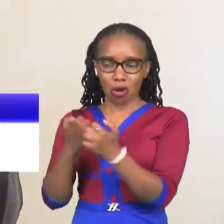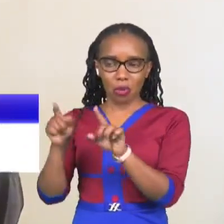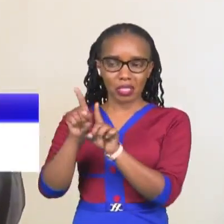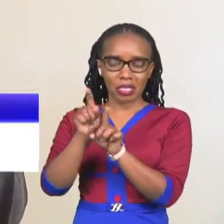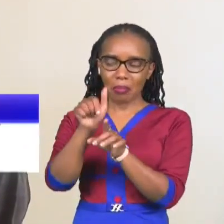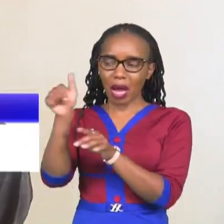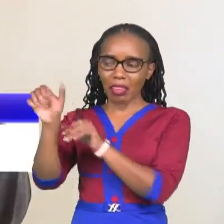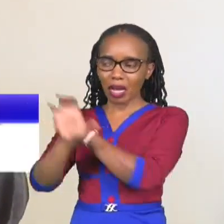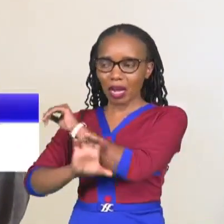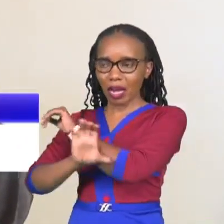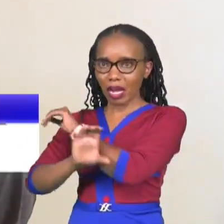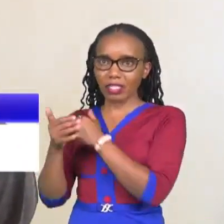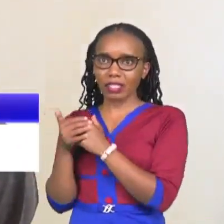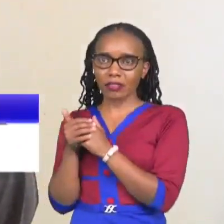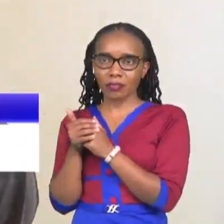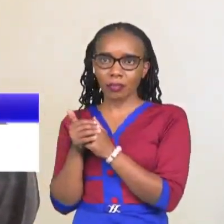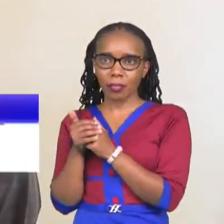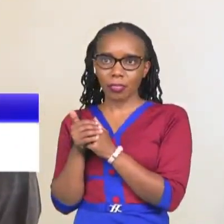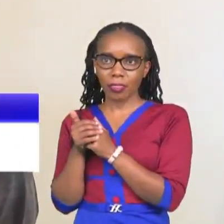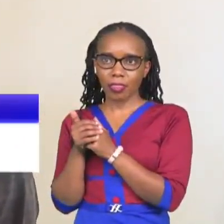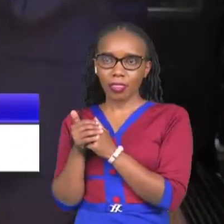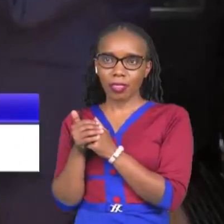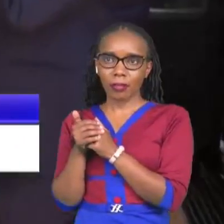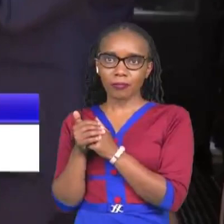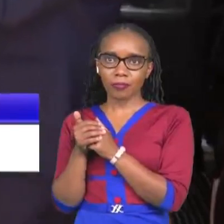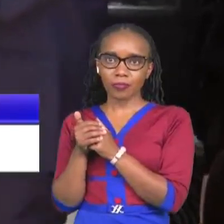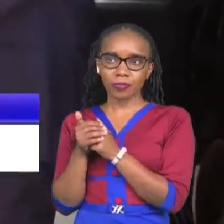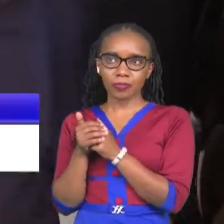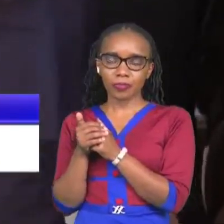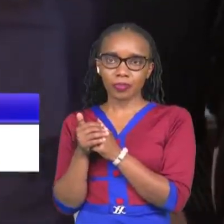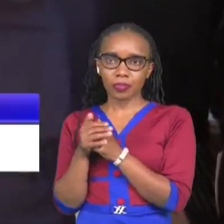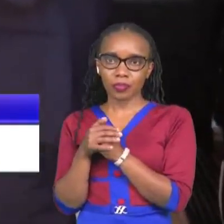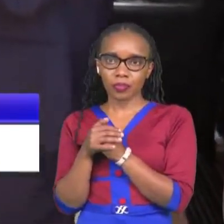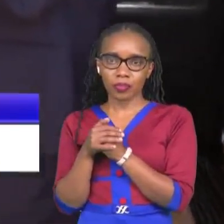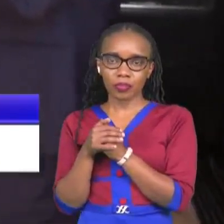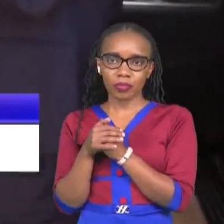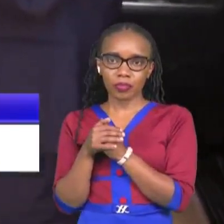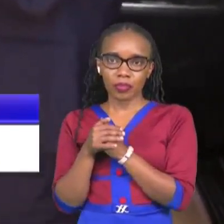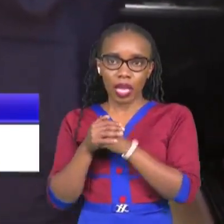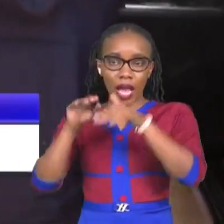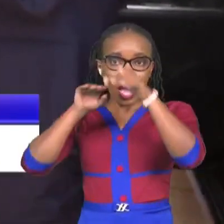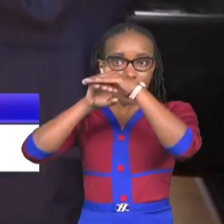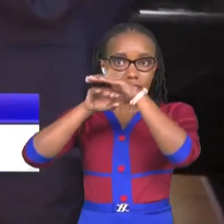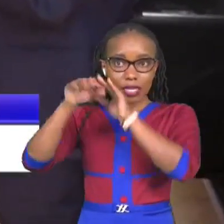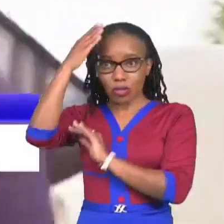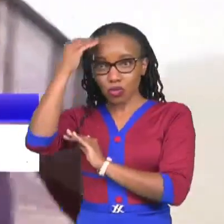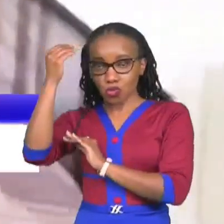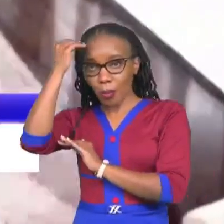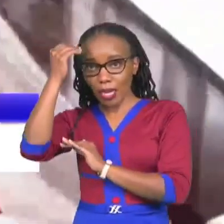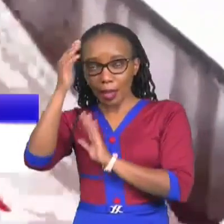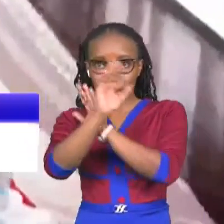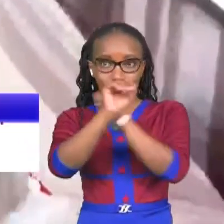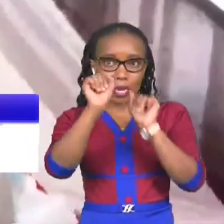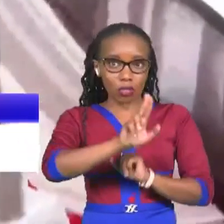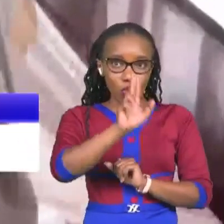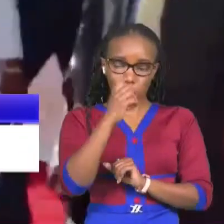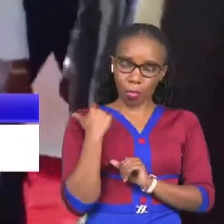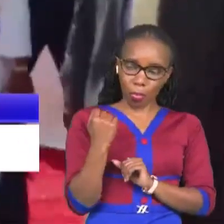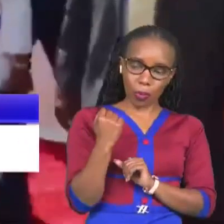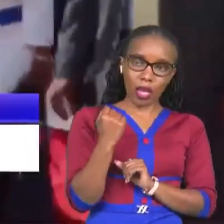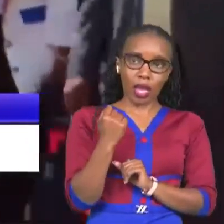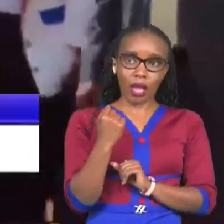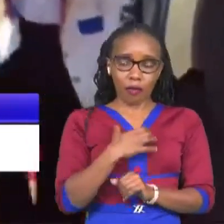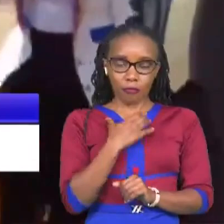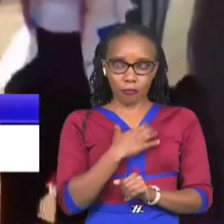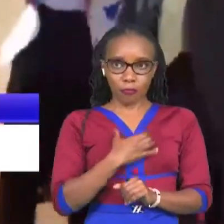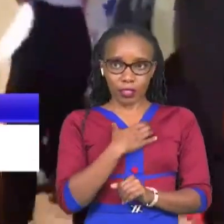terms of the Middle East, and see it as an extension. On top of accessing Somaliland, President Uhuru Kenyatta recently hosted the